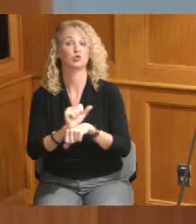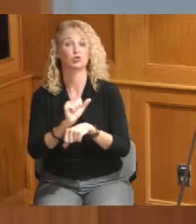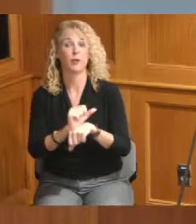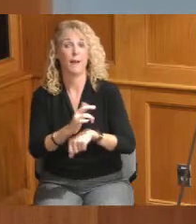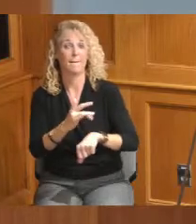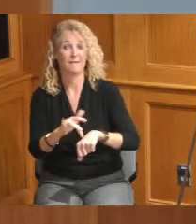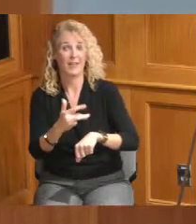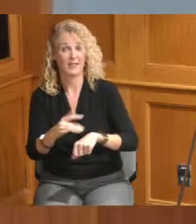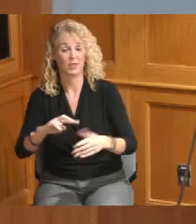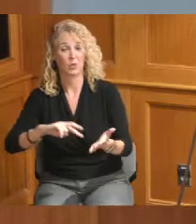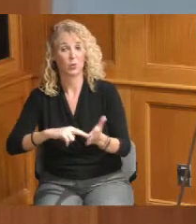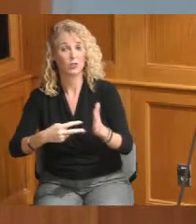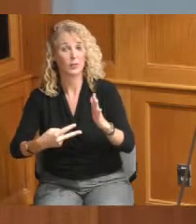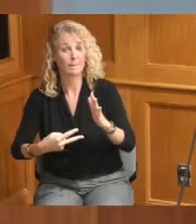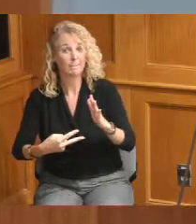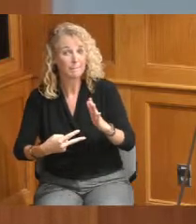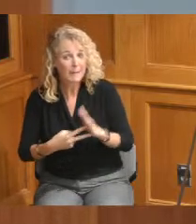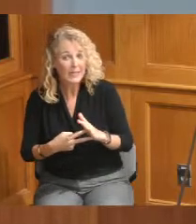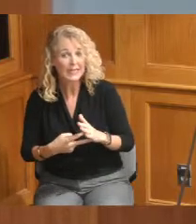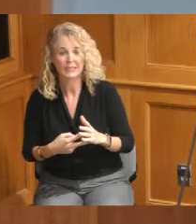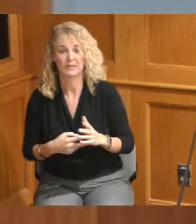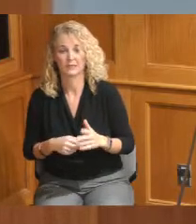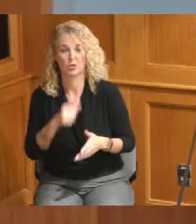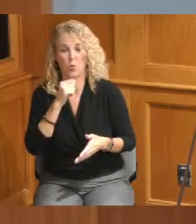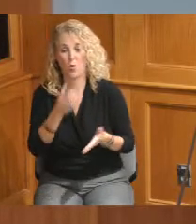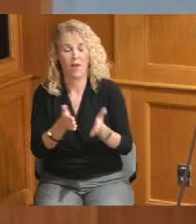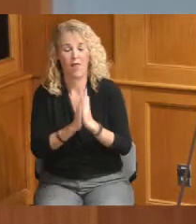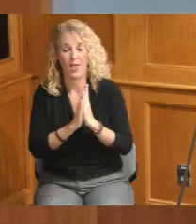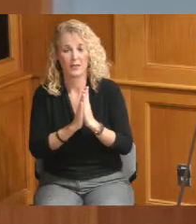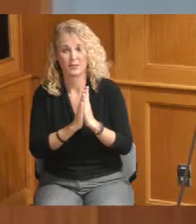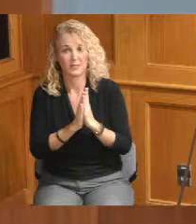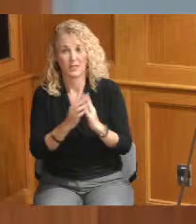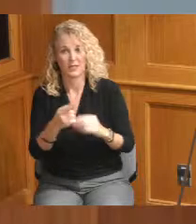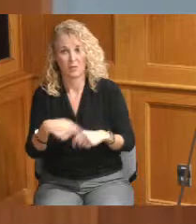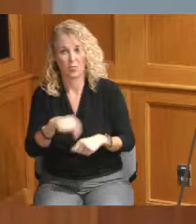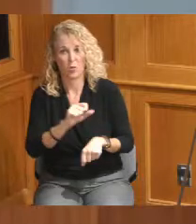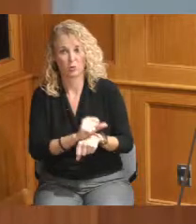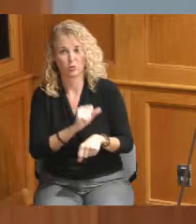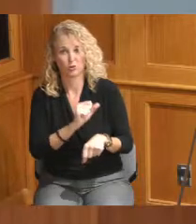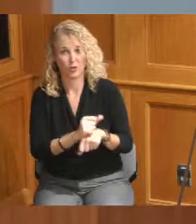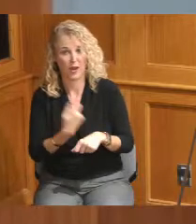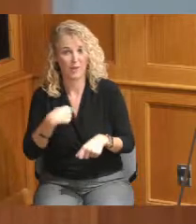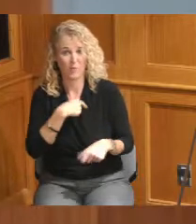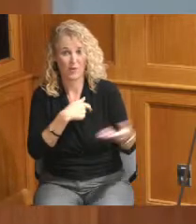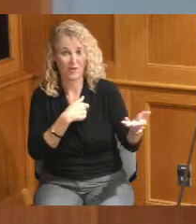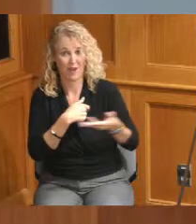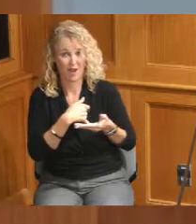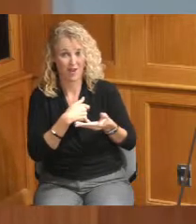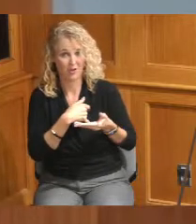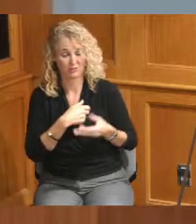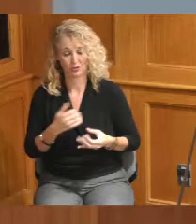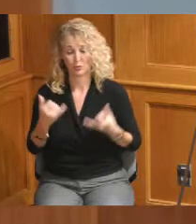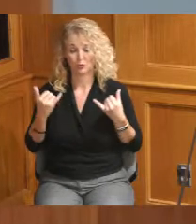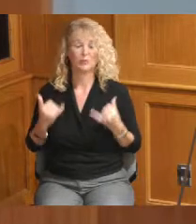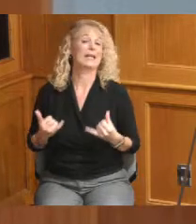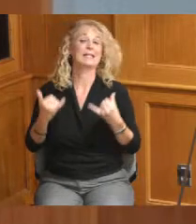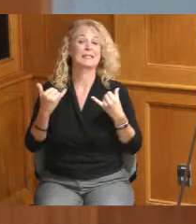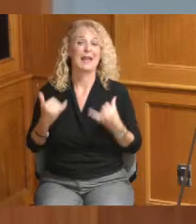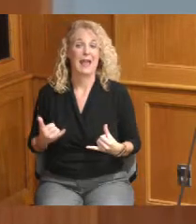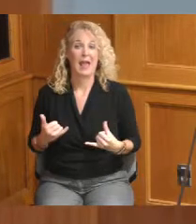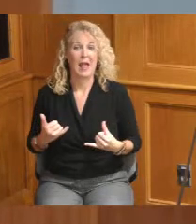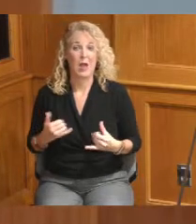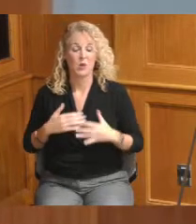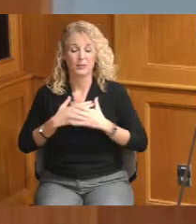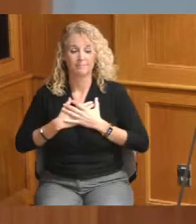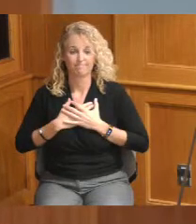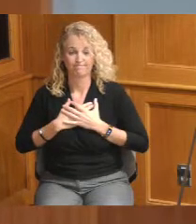we cannot fill. We're not asking for enough funding to fill those. At this time, I am not recommending, I do